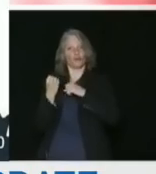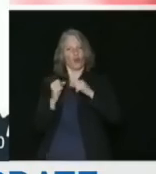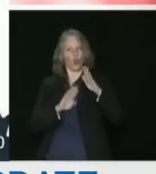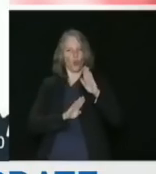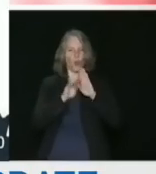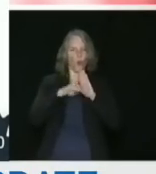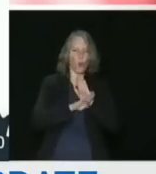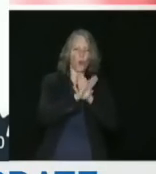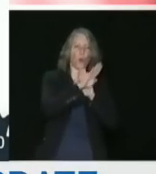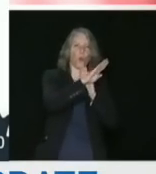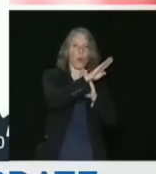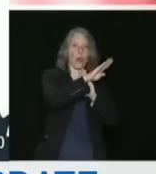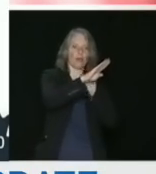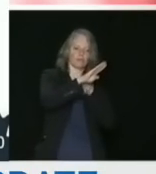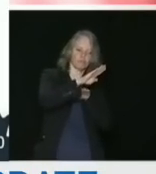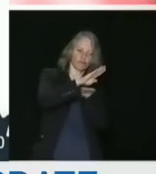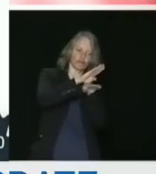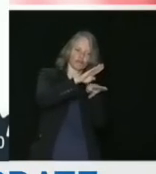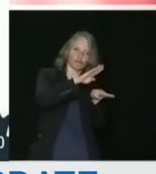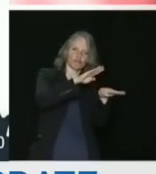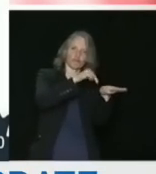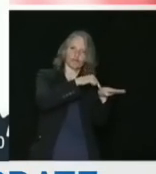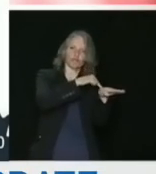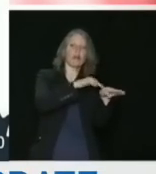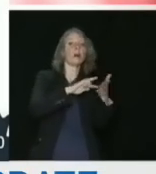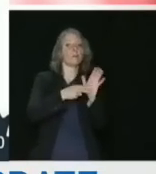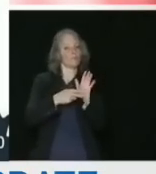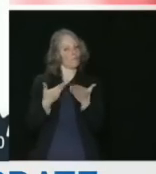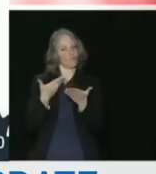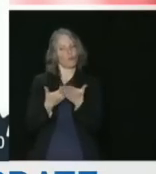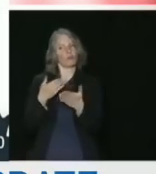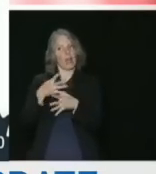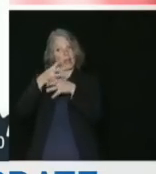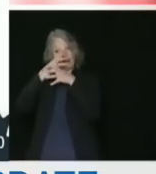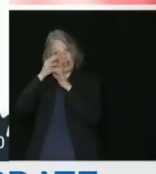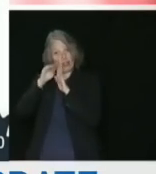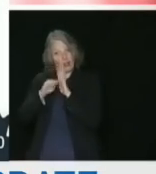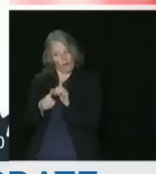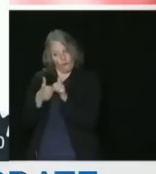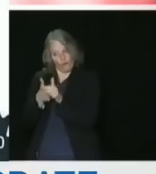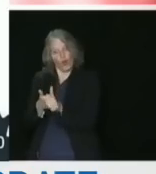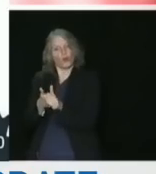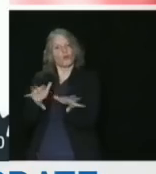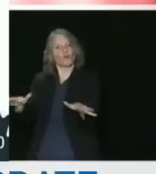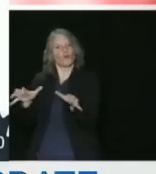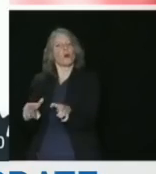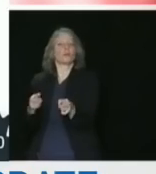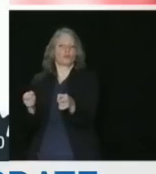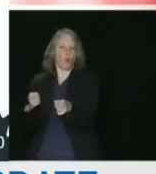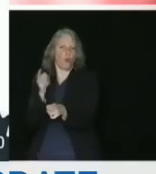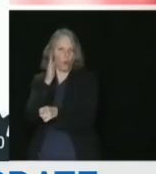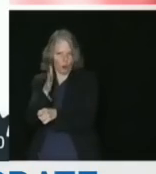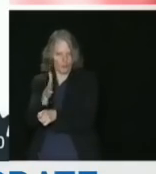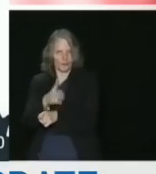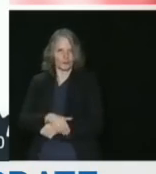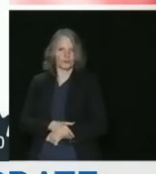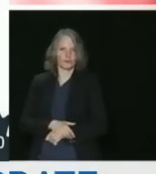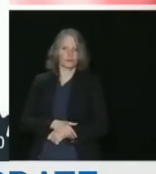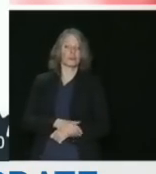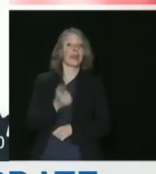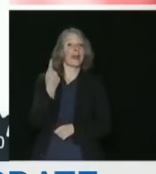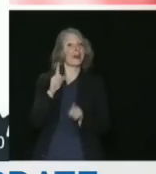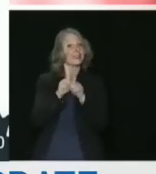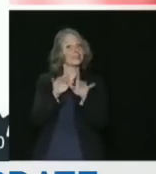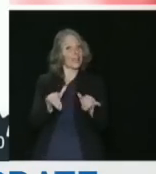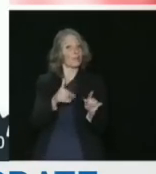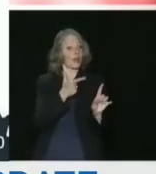resurgence trajectory, indicating that these measures are starting to slow the spread. COVID-19 vaccines are